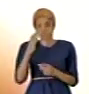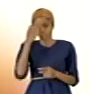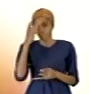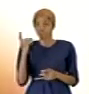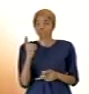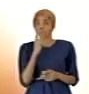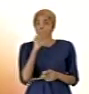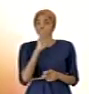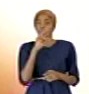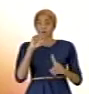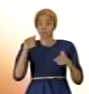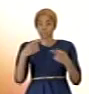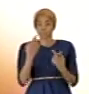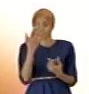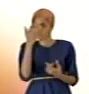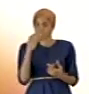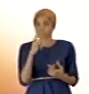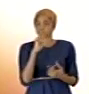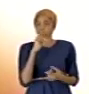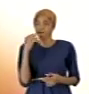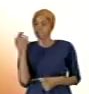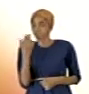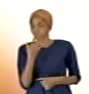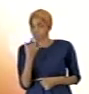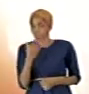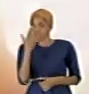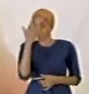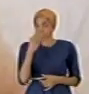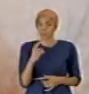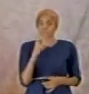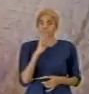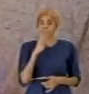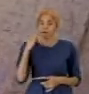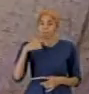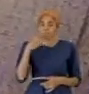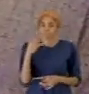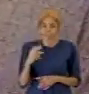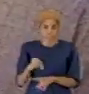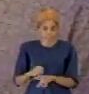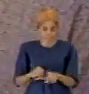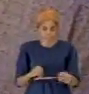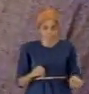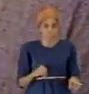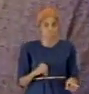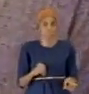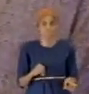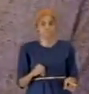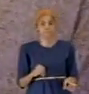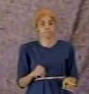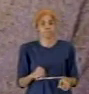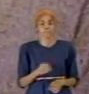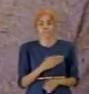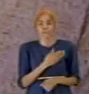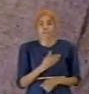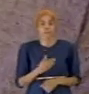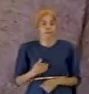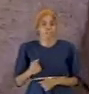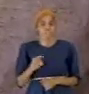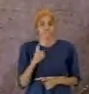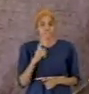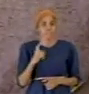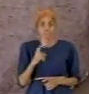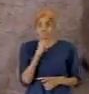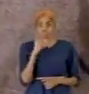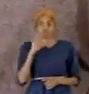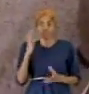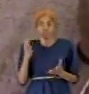going, why you're speaking, why you are telling them what you are telling them. And you don't want to just